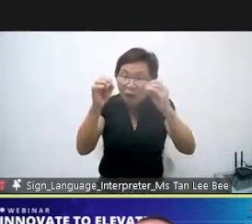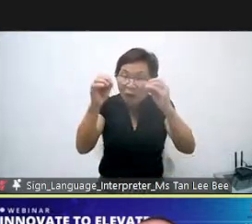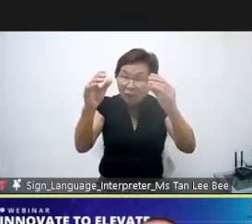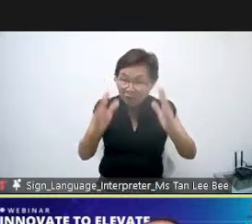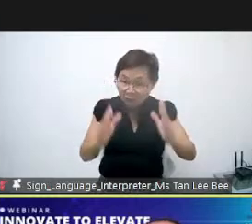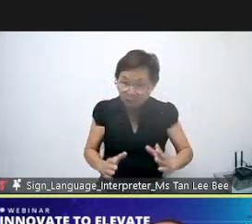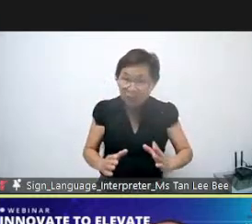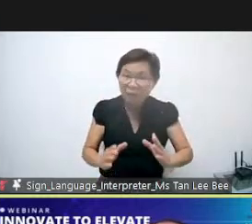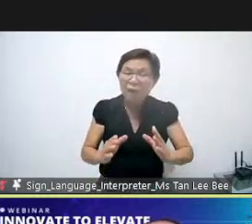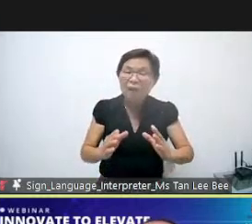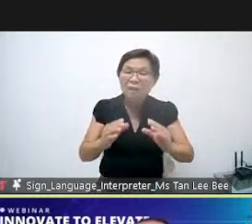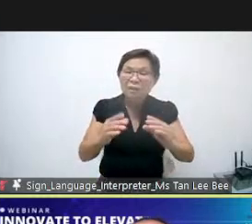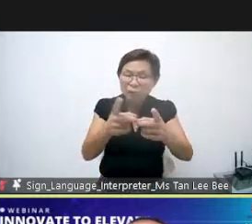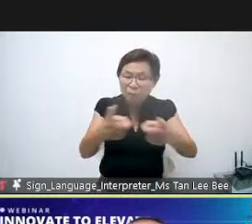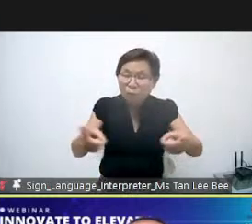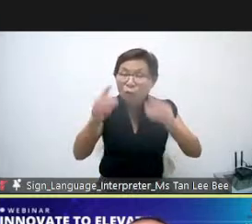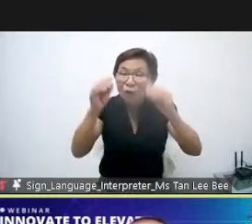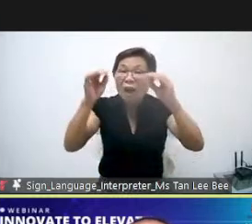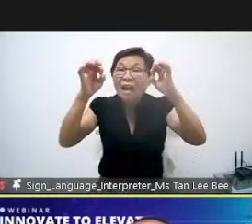can let me to teach.